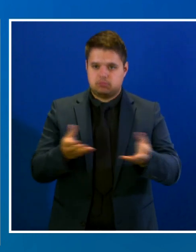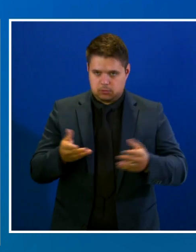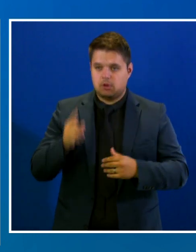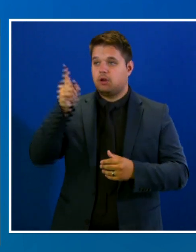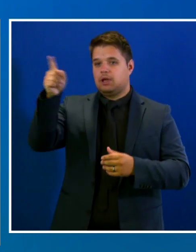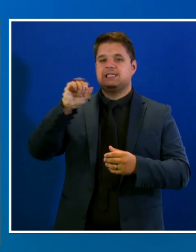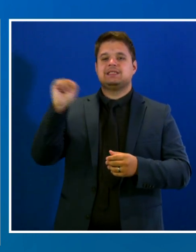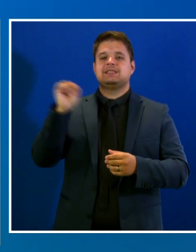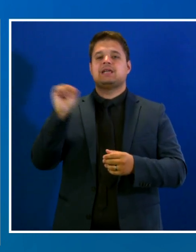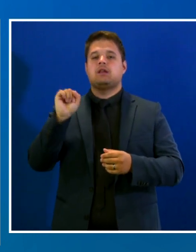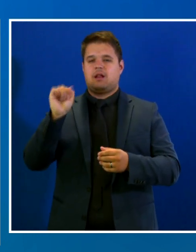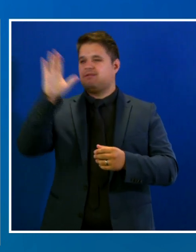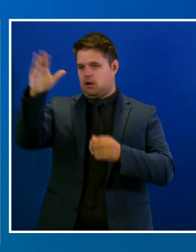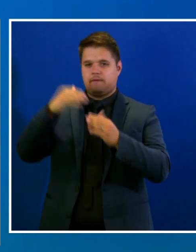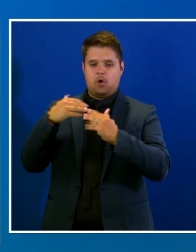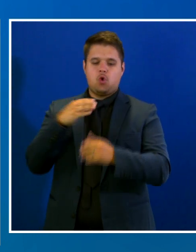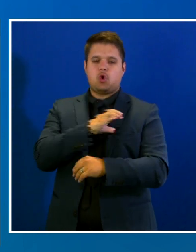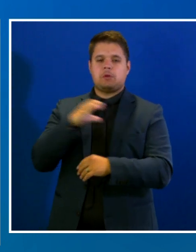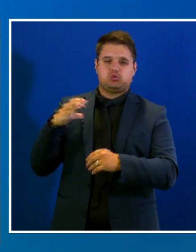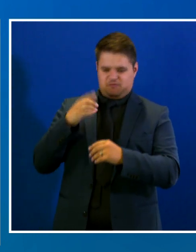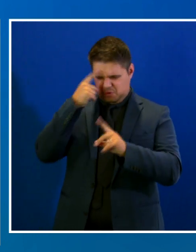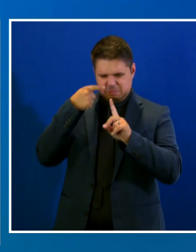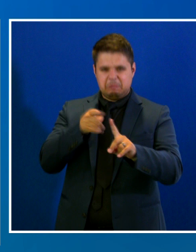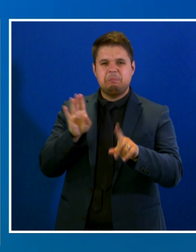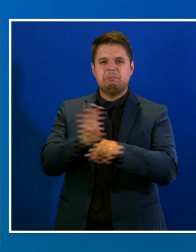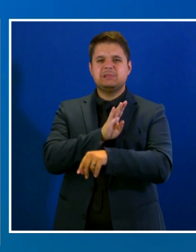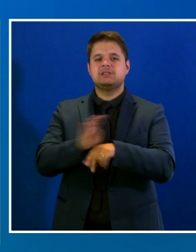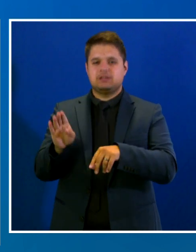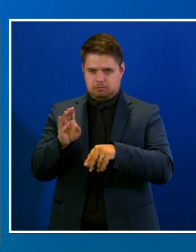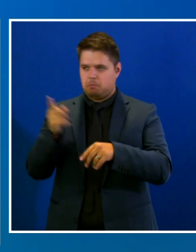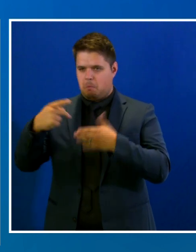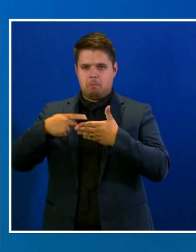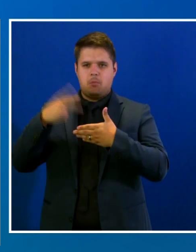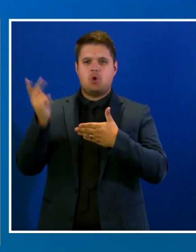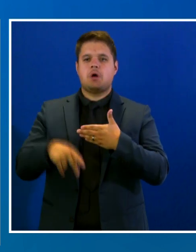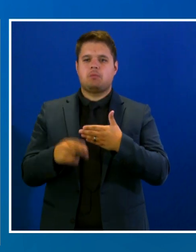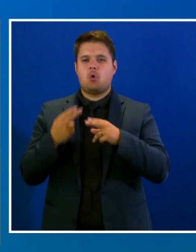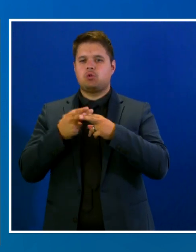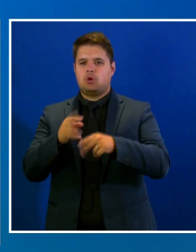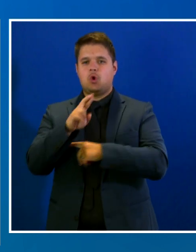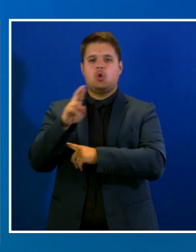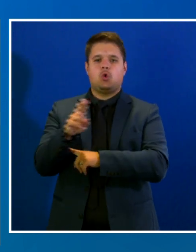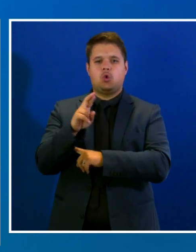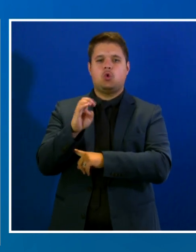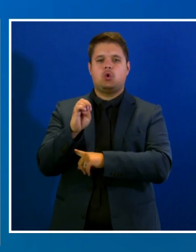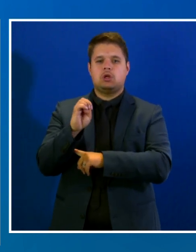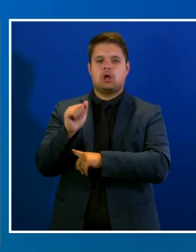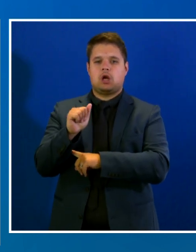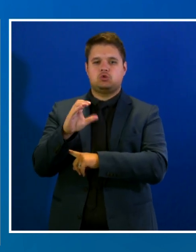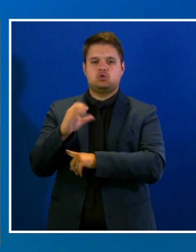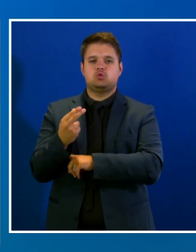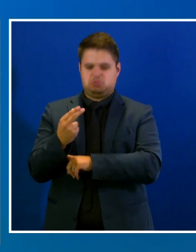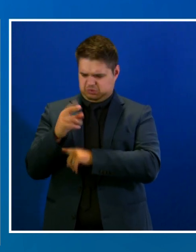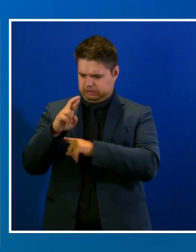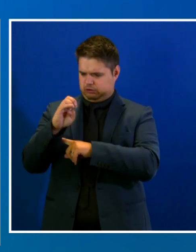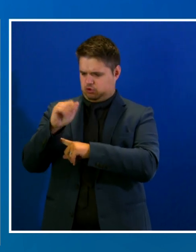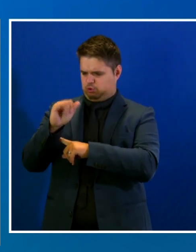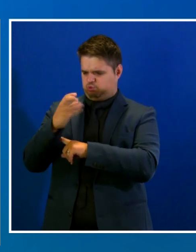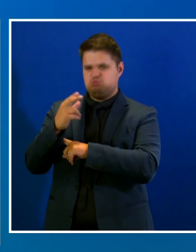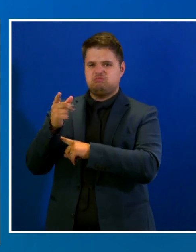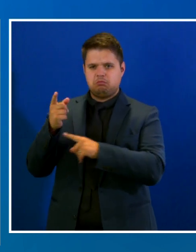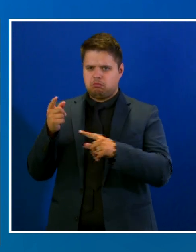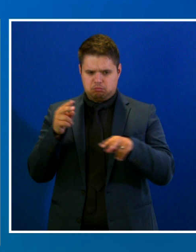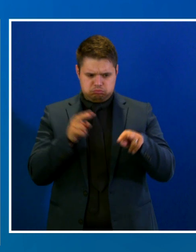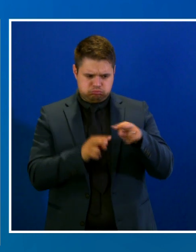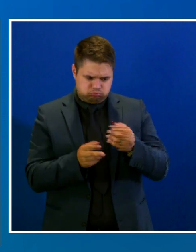no-cost accounting consulting services to support small businesses throughout the state. These